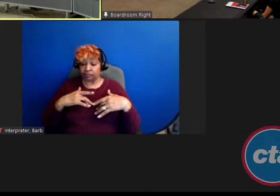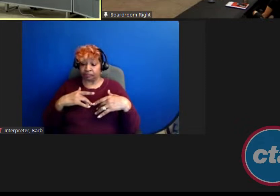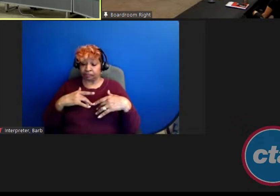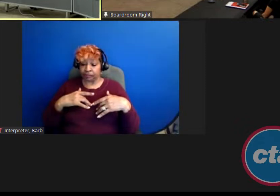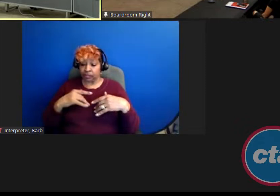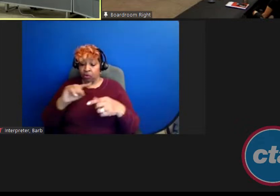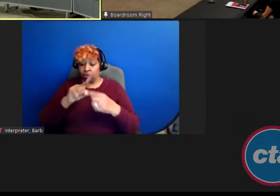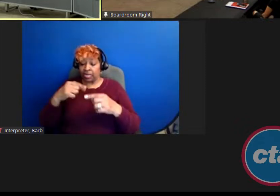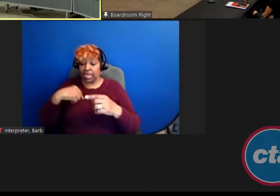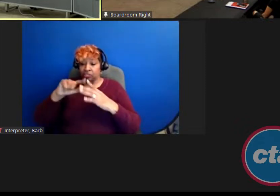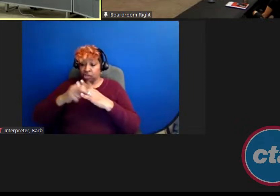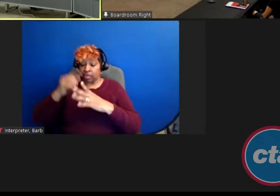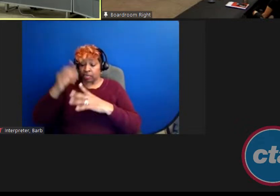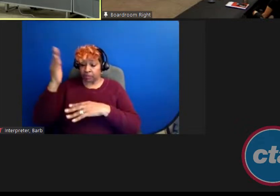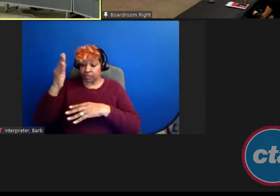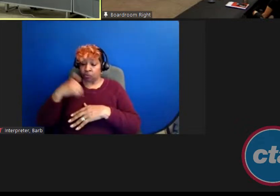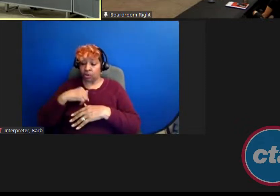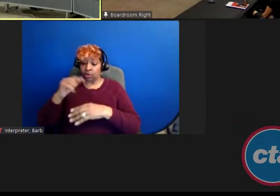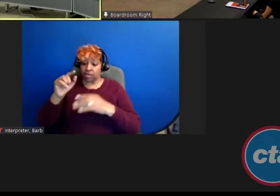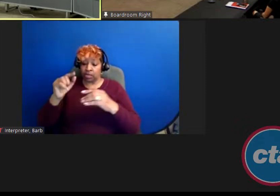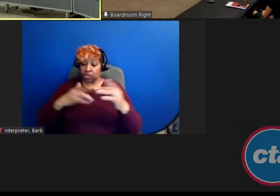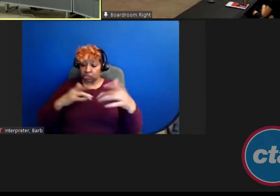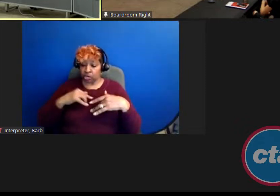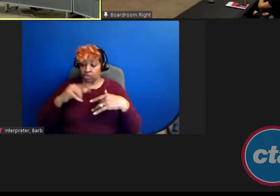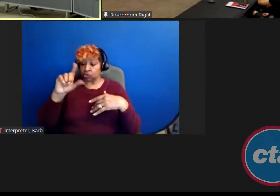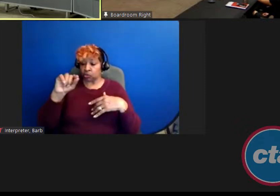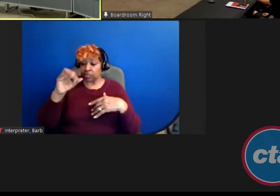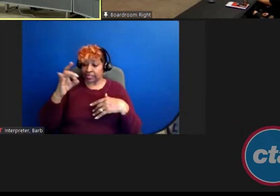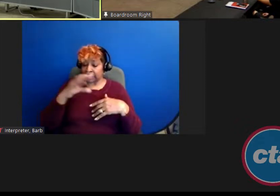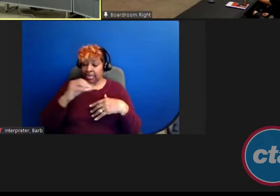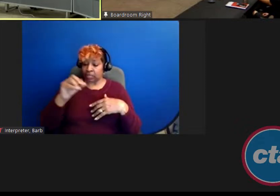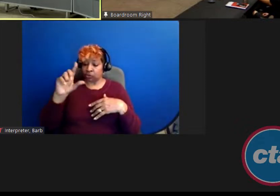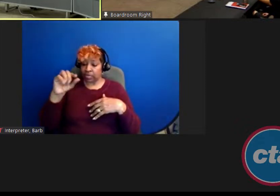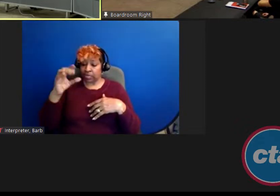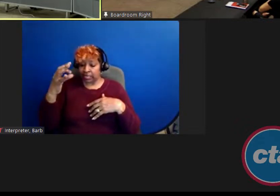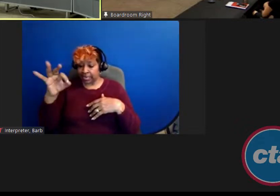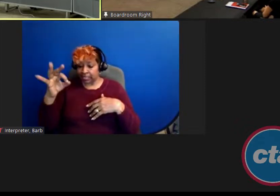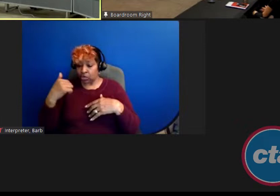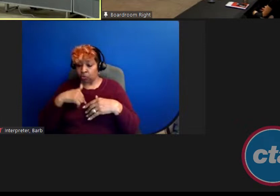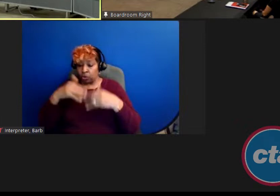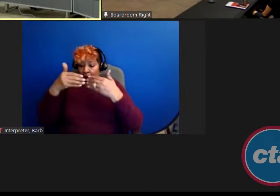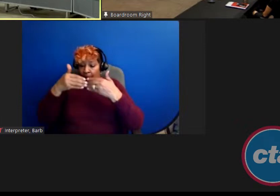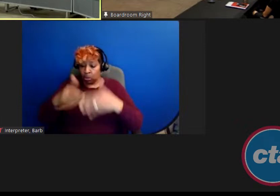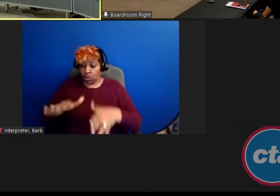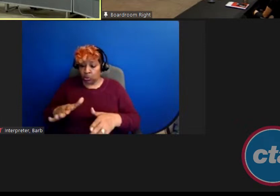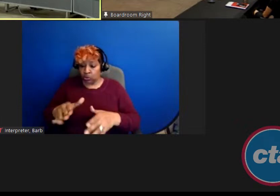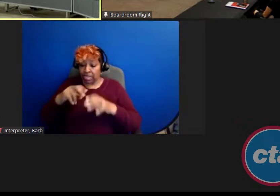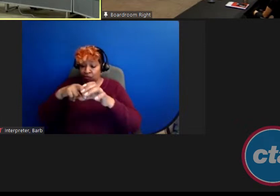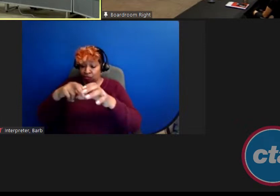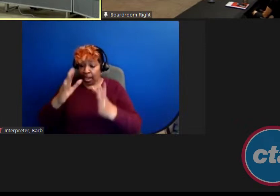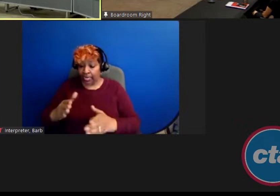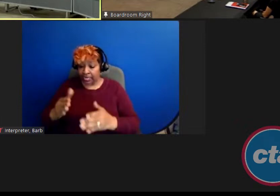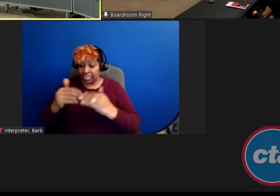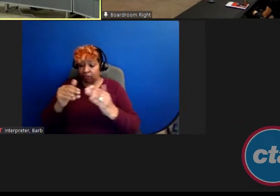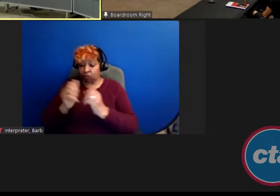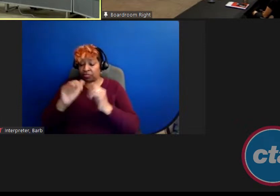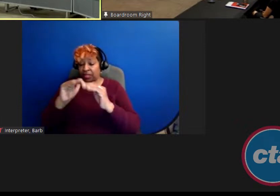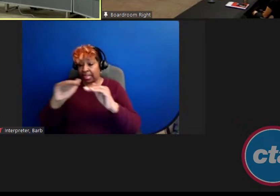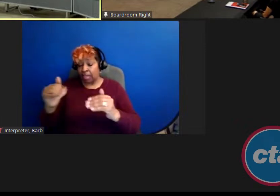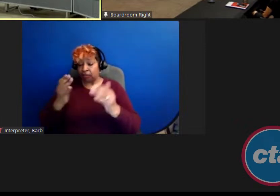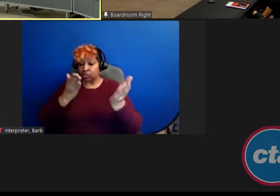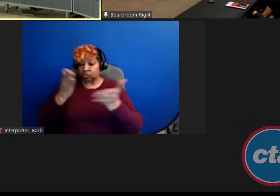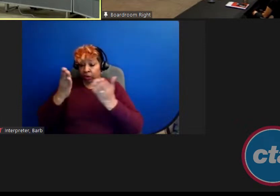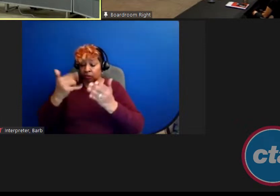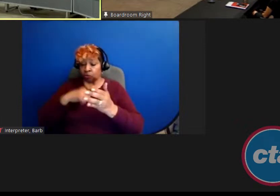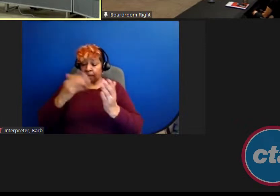presentation, we were concerned in 2018 and 2019 that we're losing ridership, even with the level of service that we were providing. We were concerned about